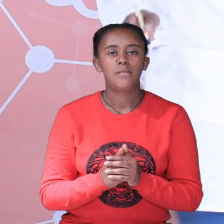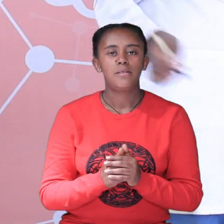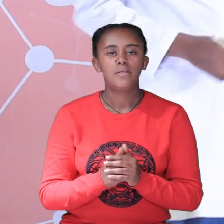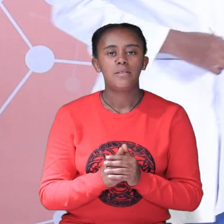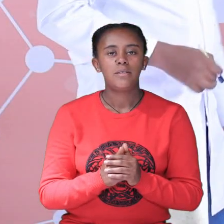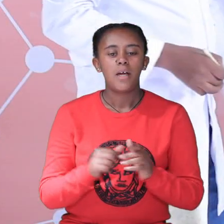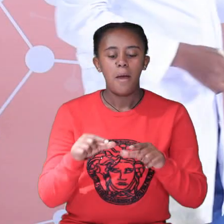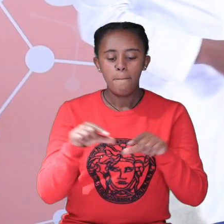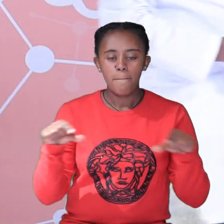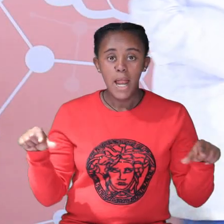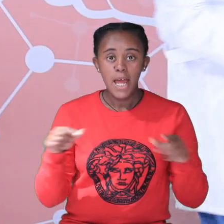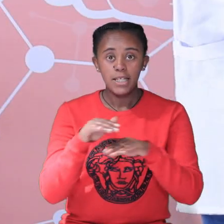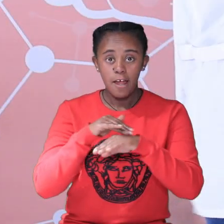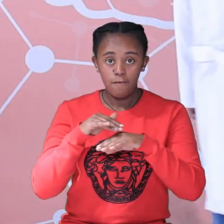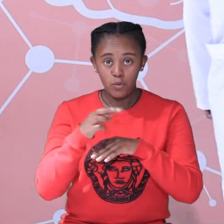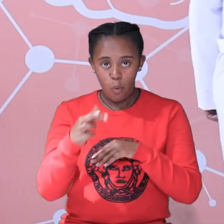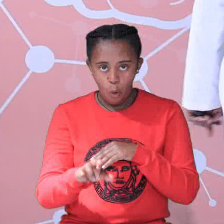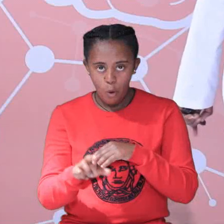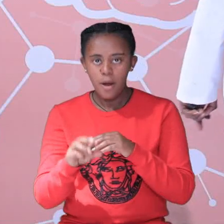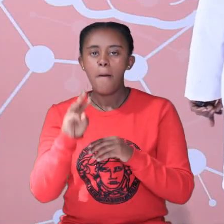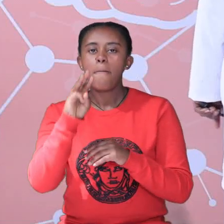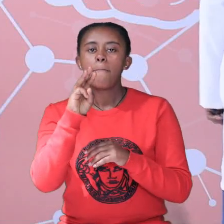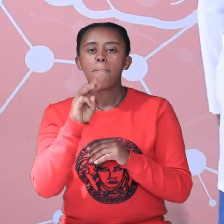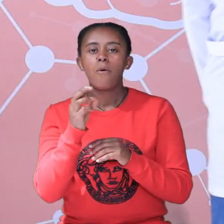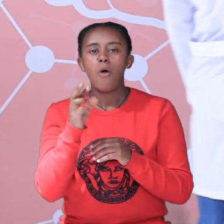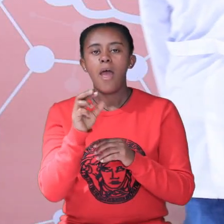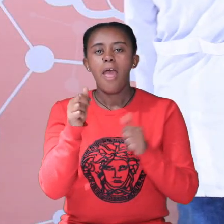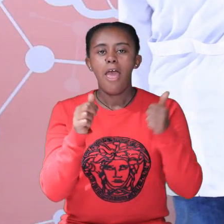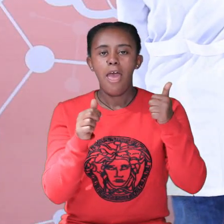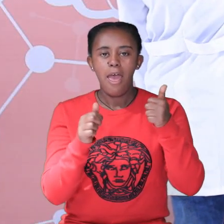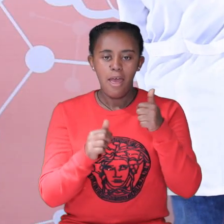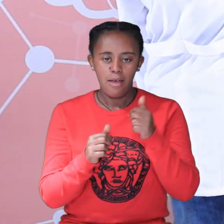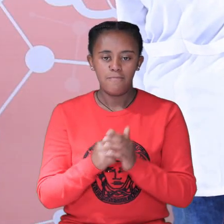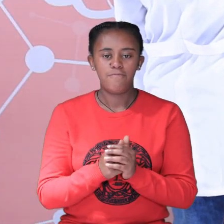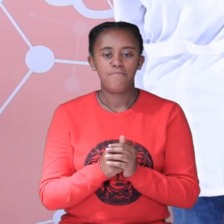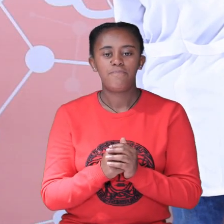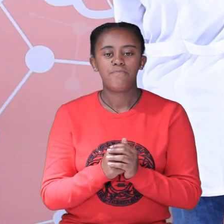A plane surface or mirror. And AO